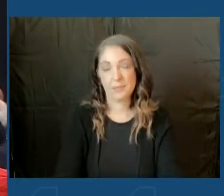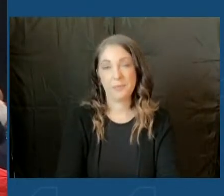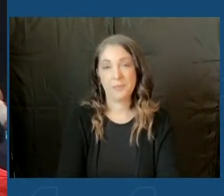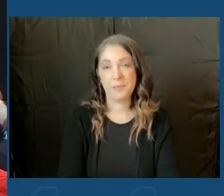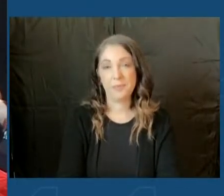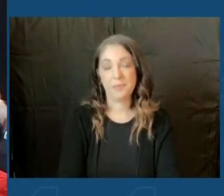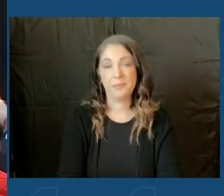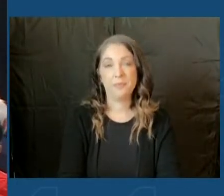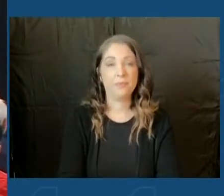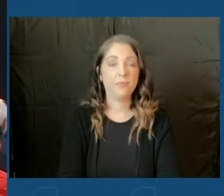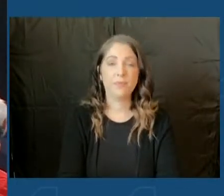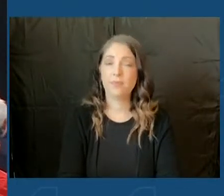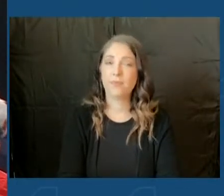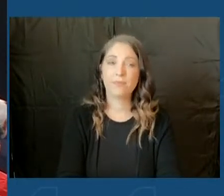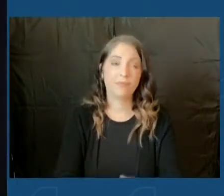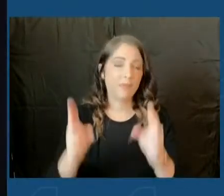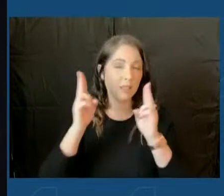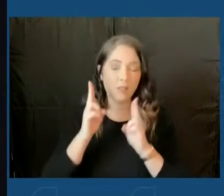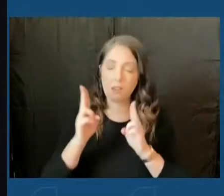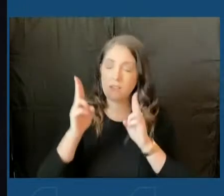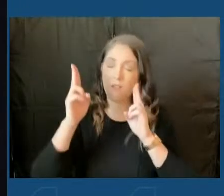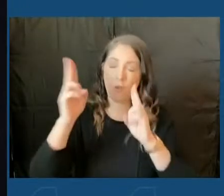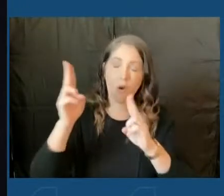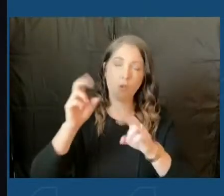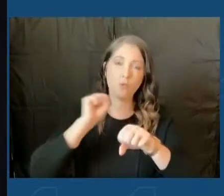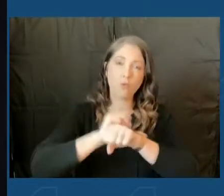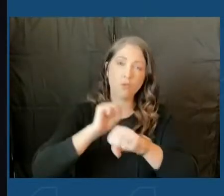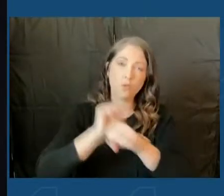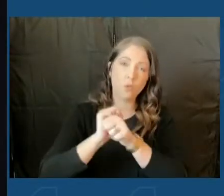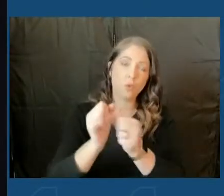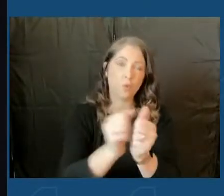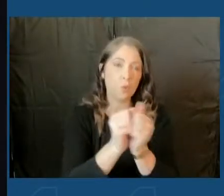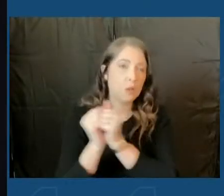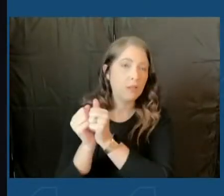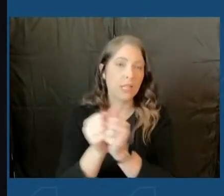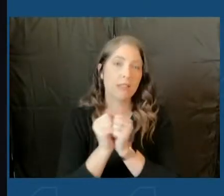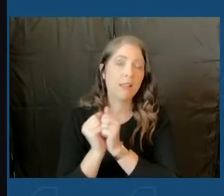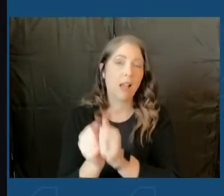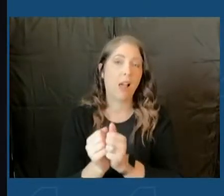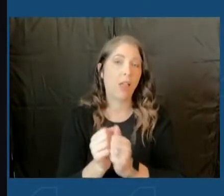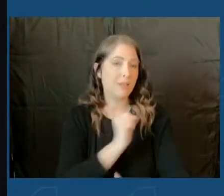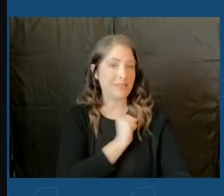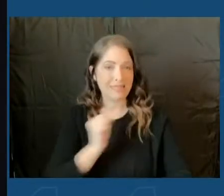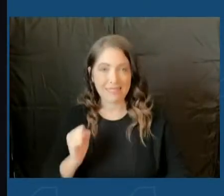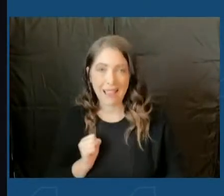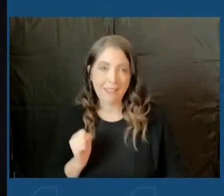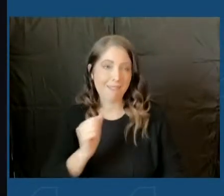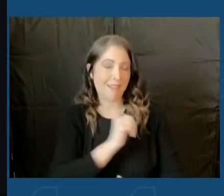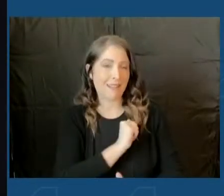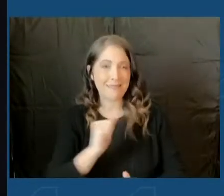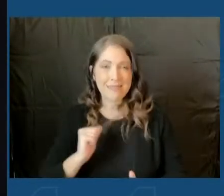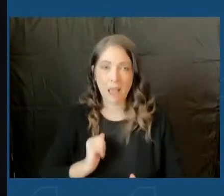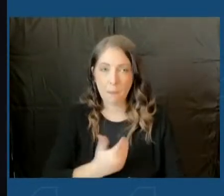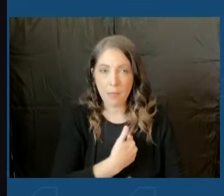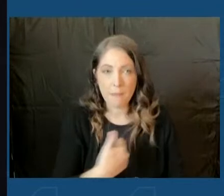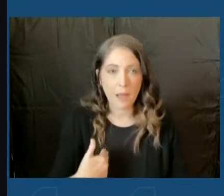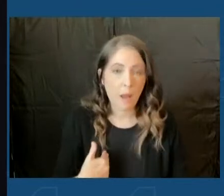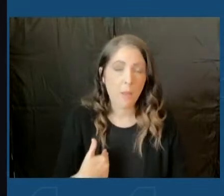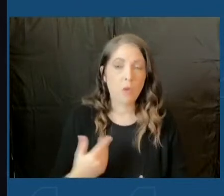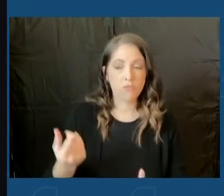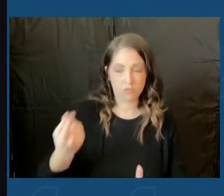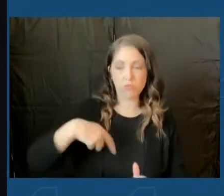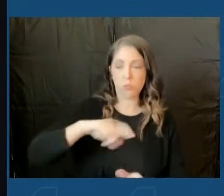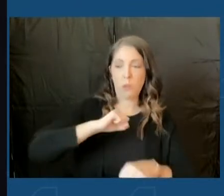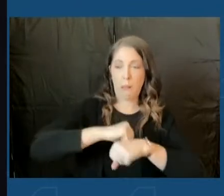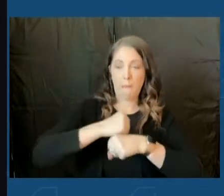What a privilege it is to work with my Senate colleagues and the Assembly members who make sure that when we say